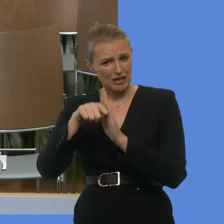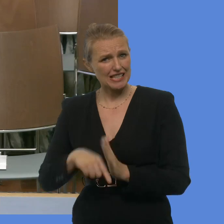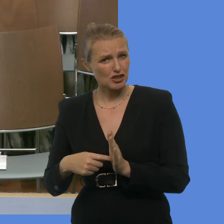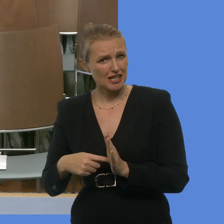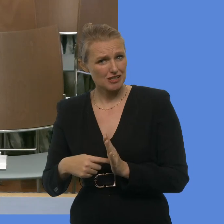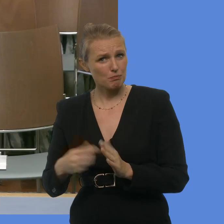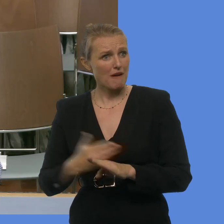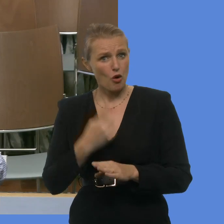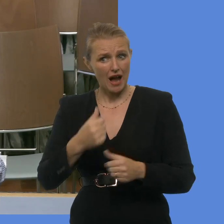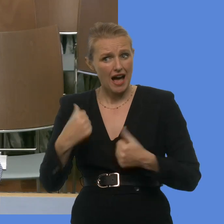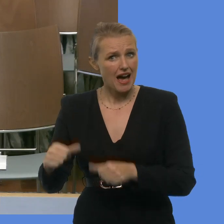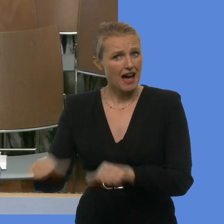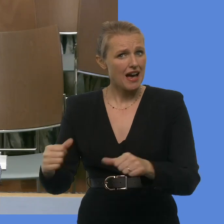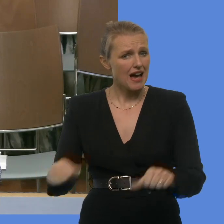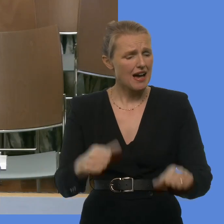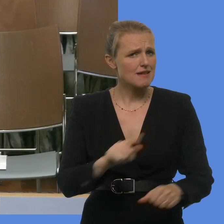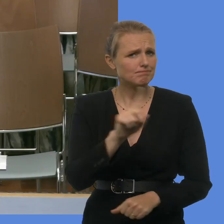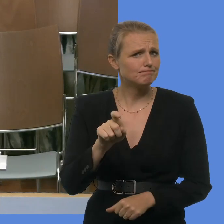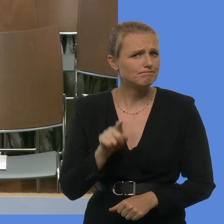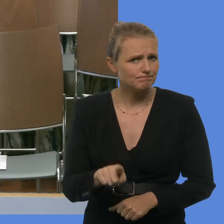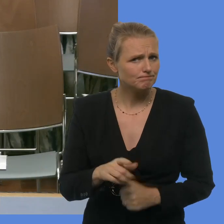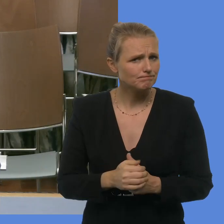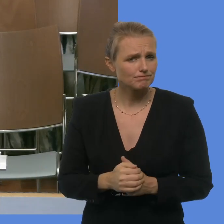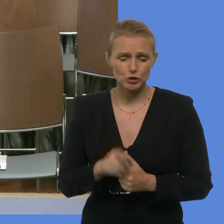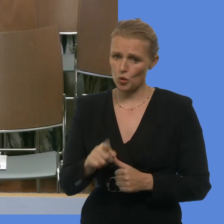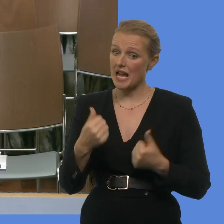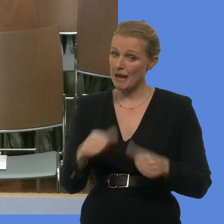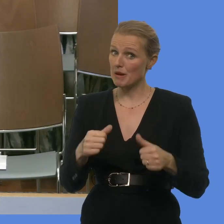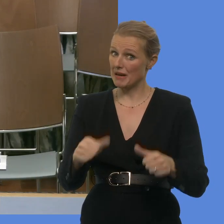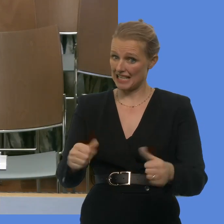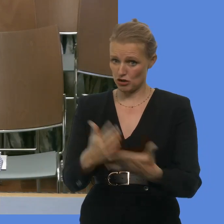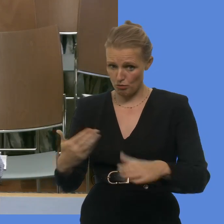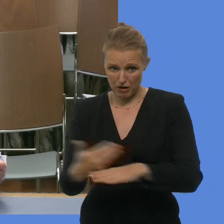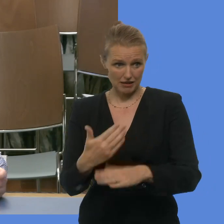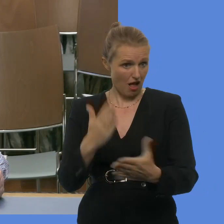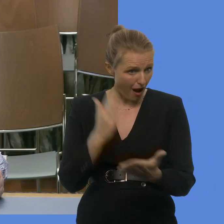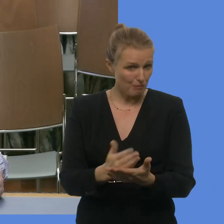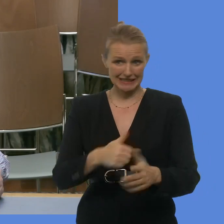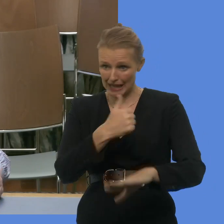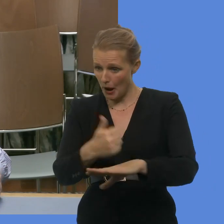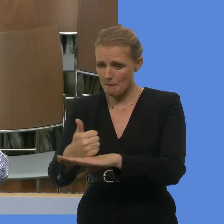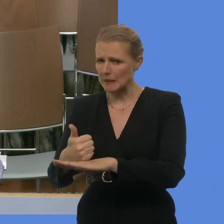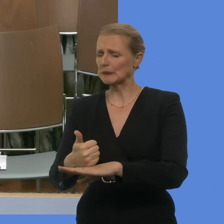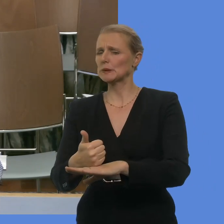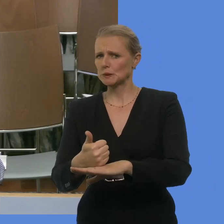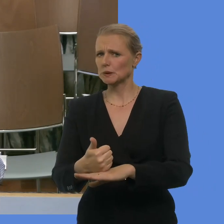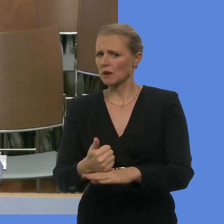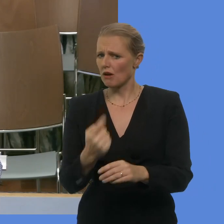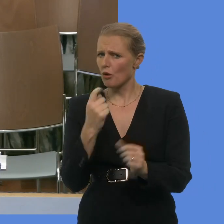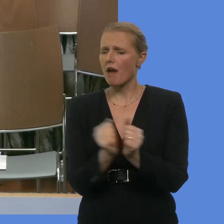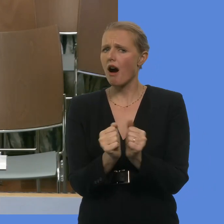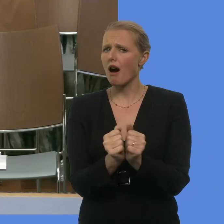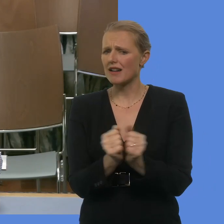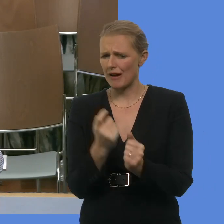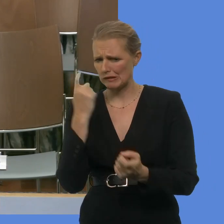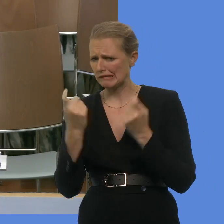So the absence of detailed provisions on implementation potentially raises some areas for further scrutiny, such as the extent to which